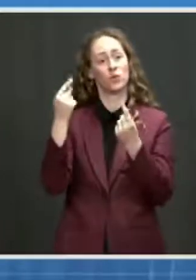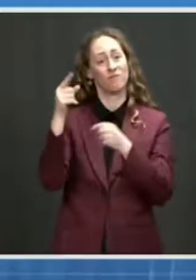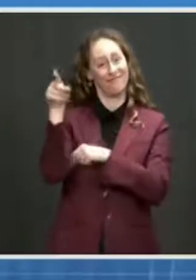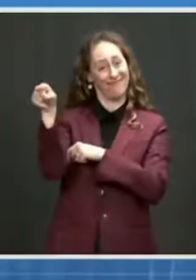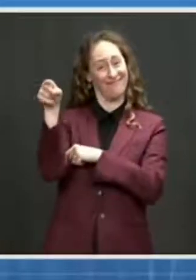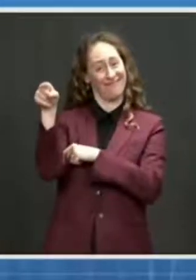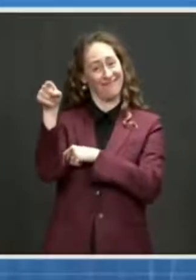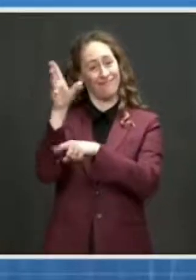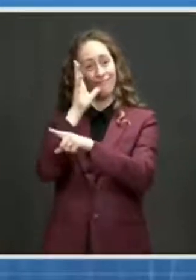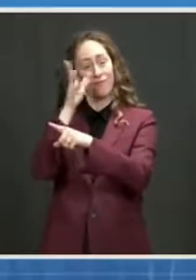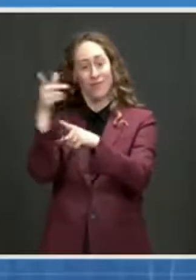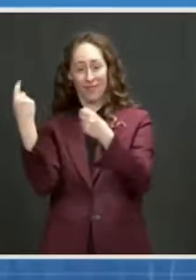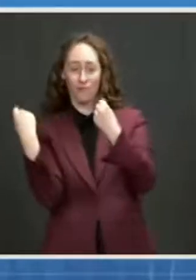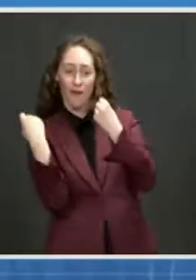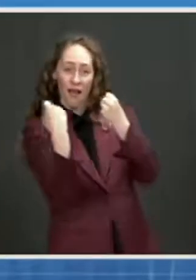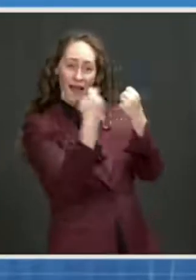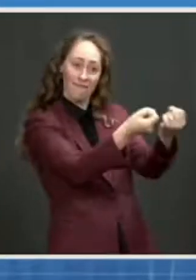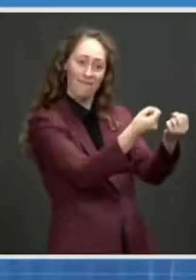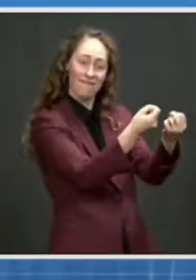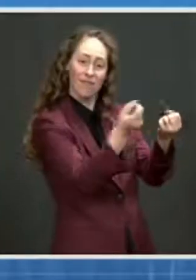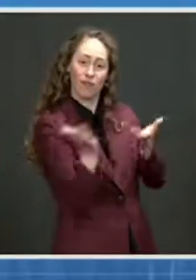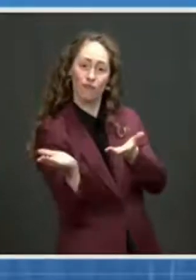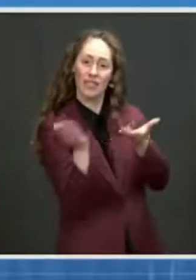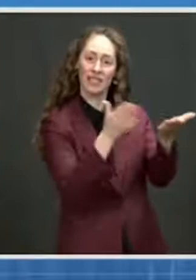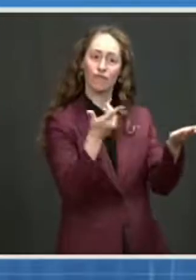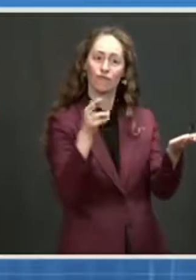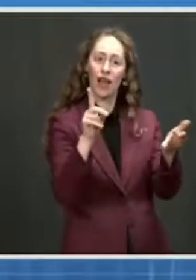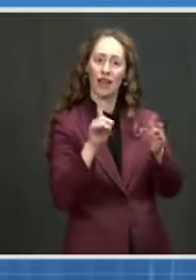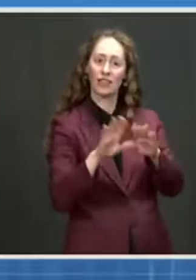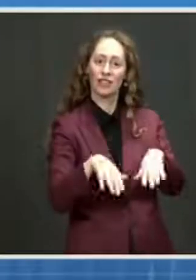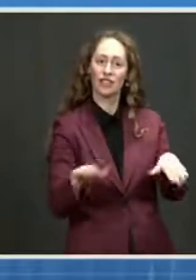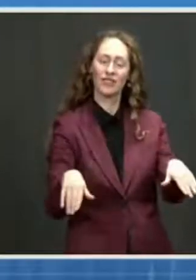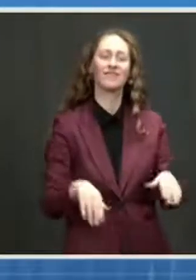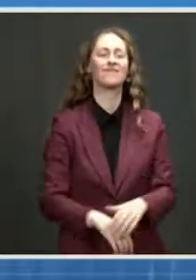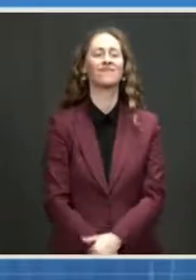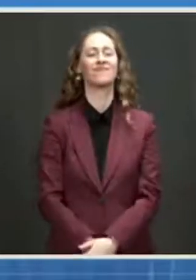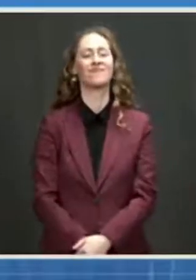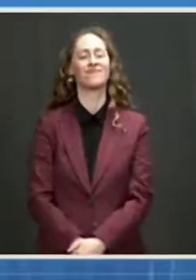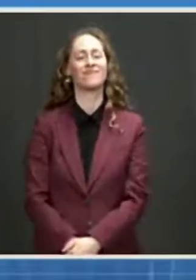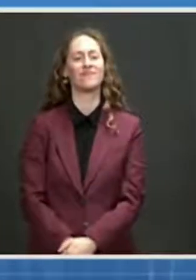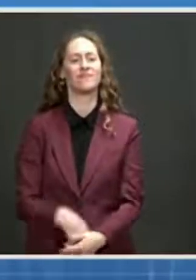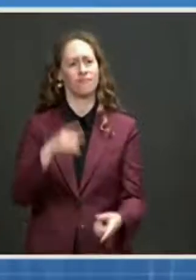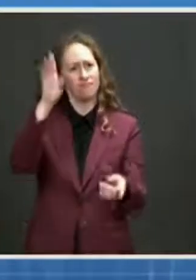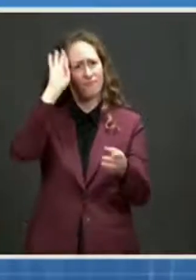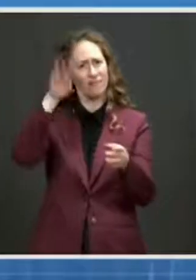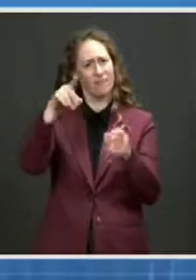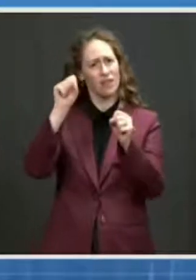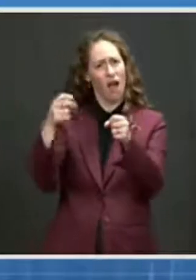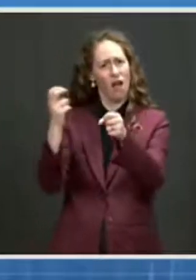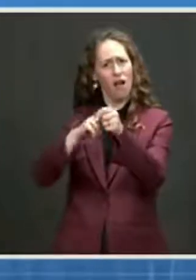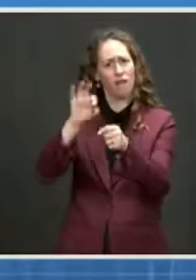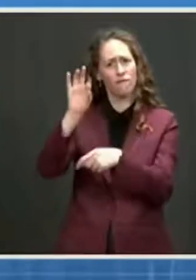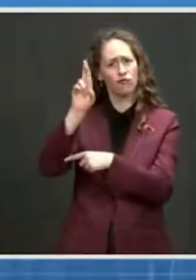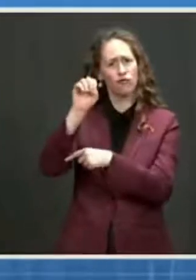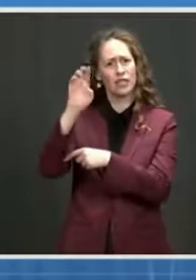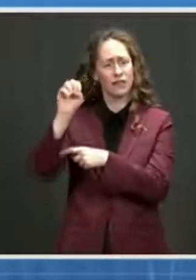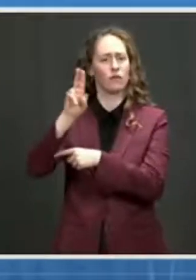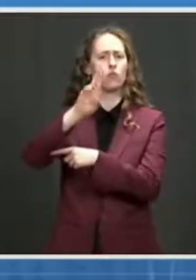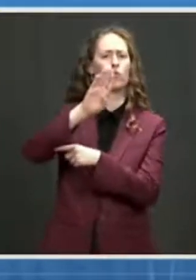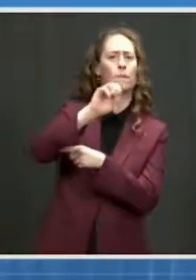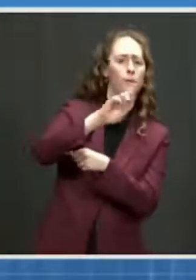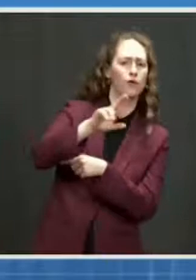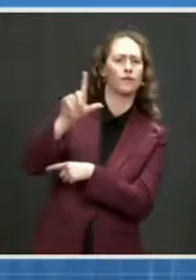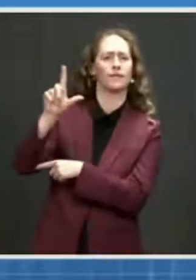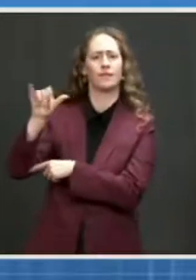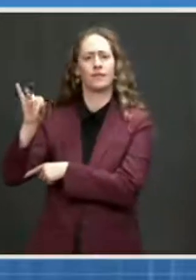438-829 and get a free ride to and from a vaccination site. Uber and Lyft have already completed more